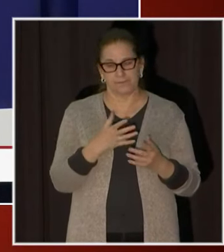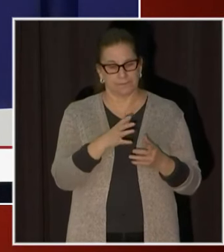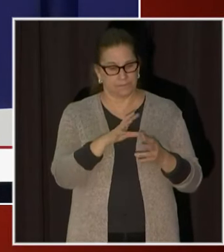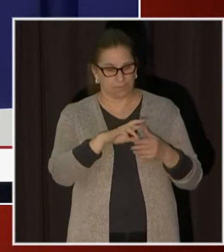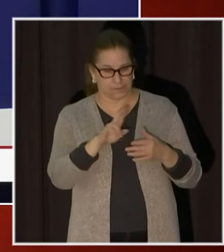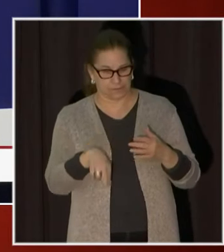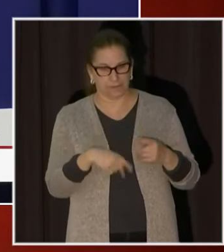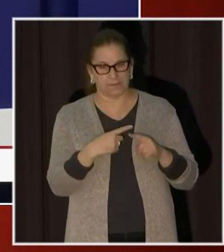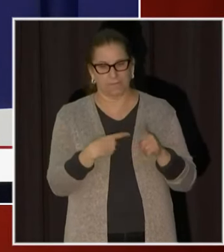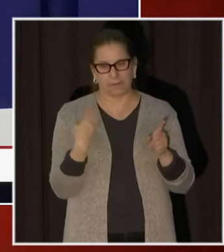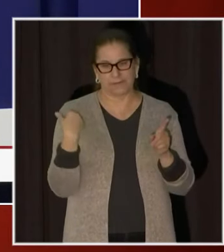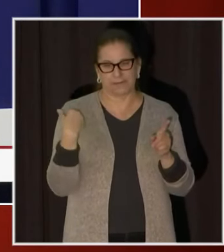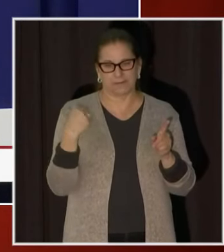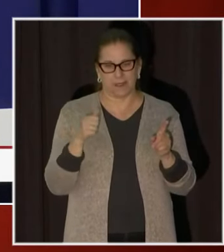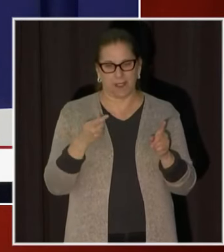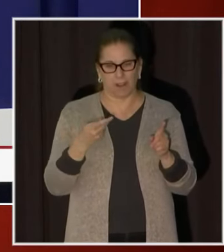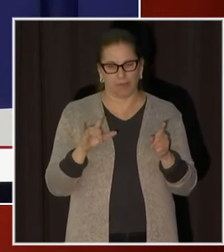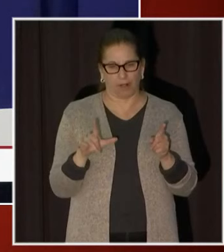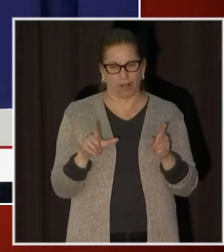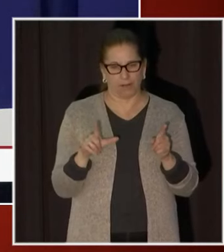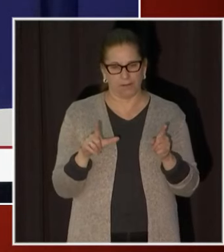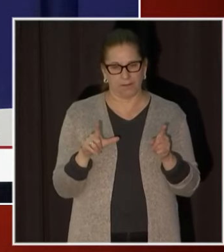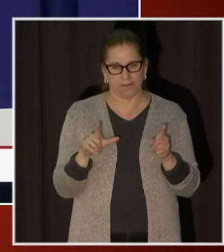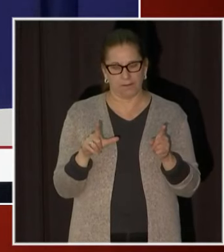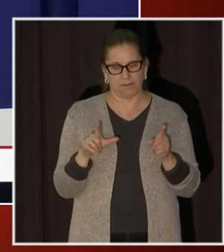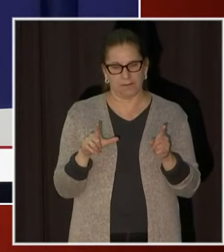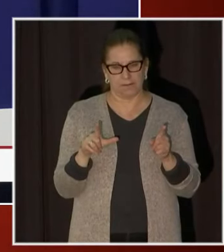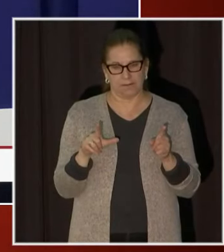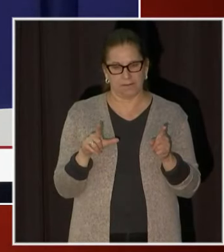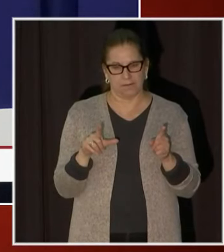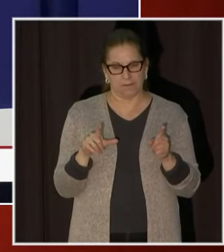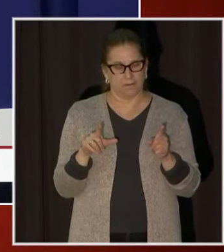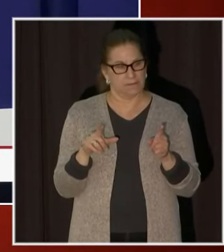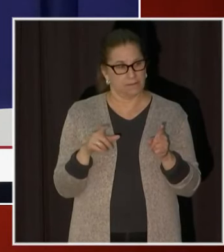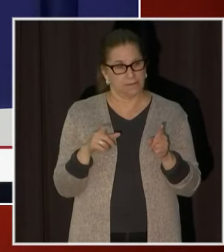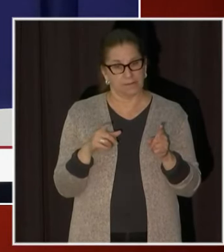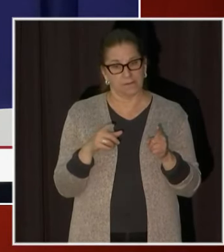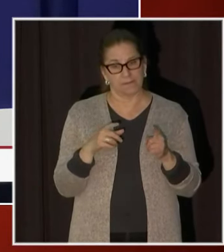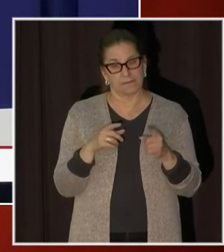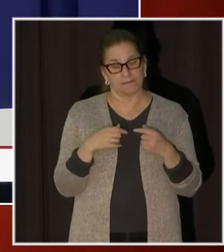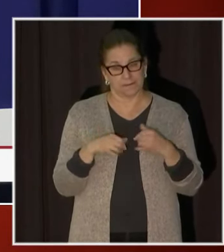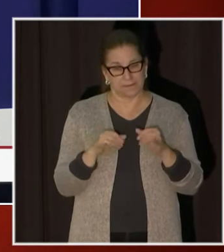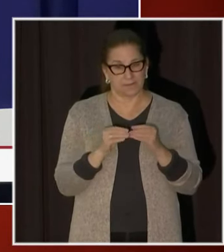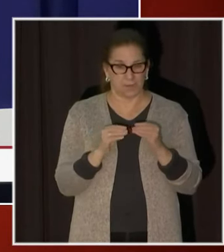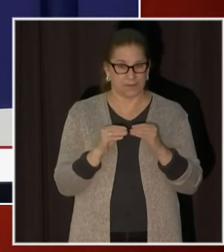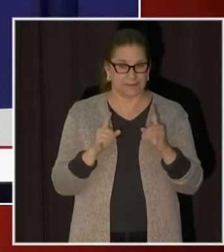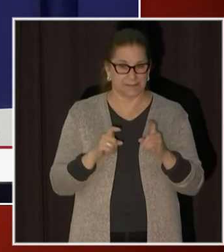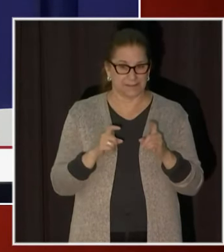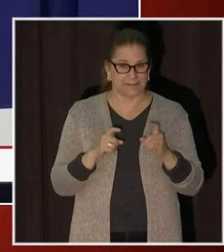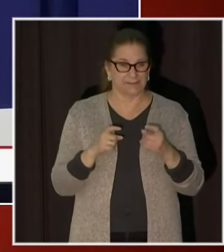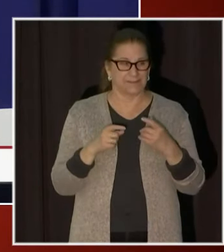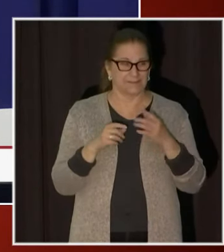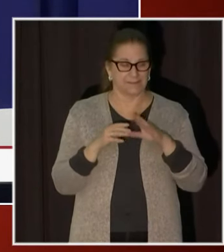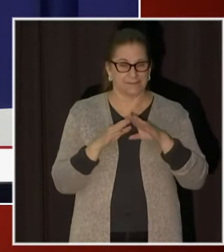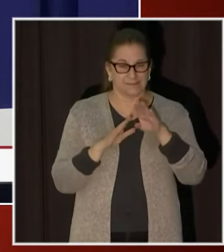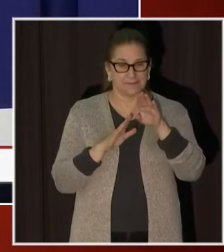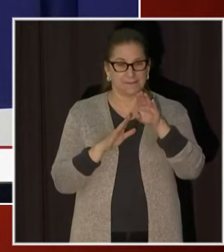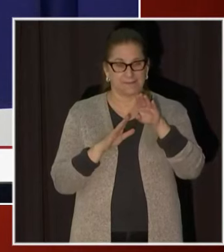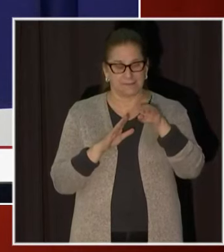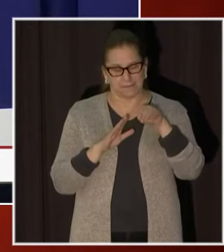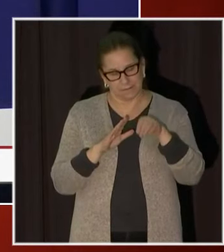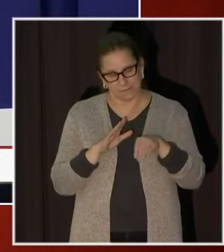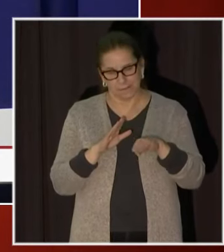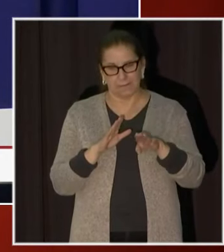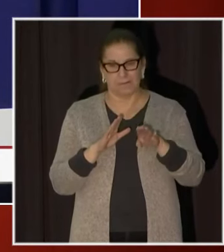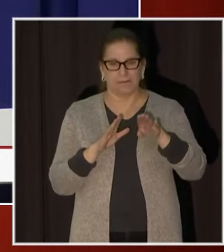an increased test positivity rate that went down. So you can still see that type of variation in your testing